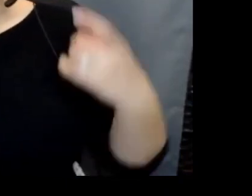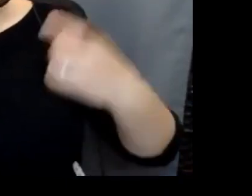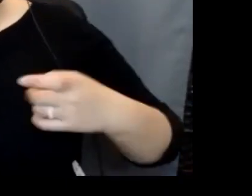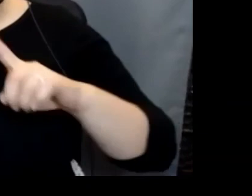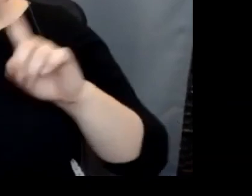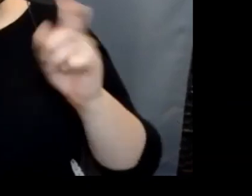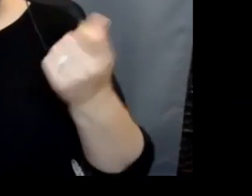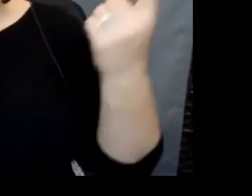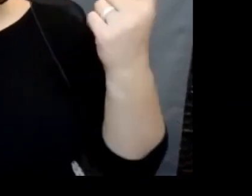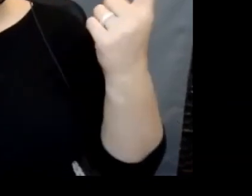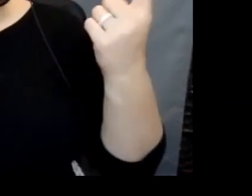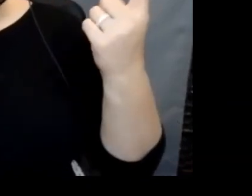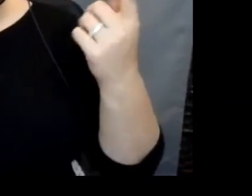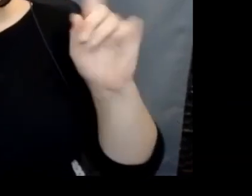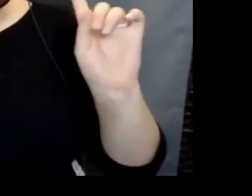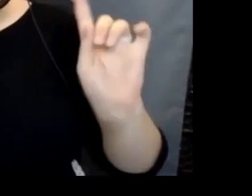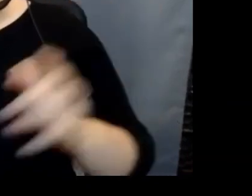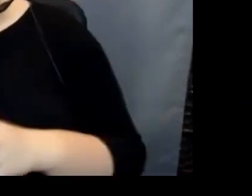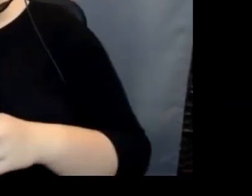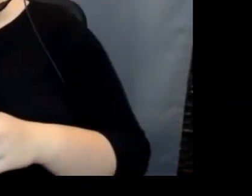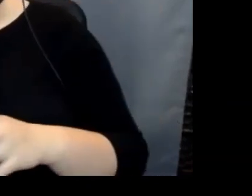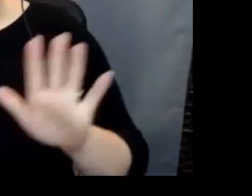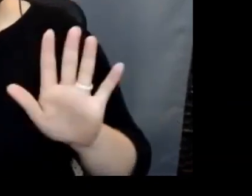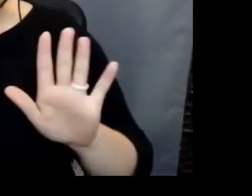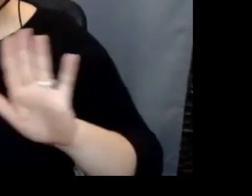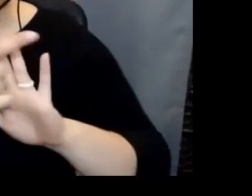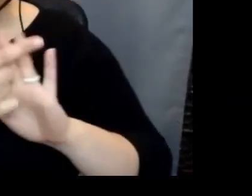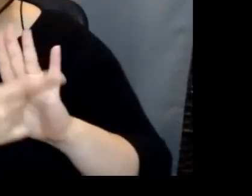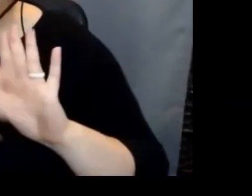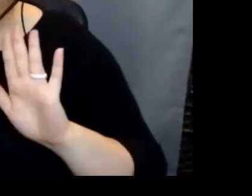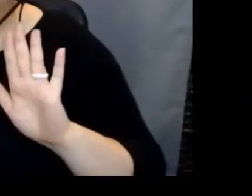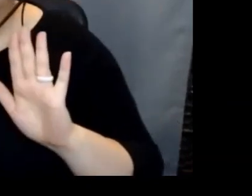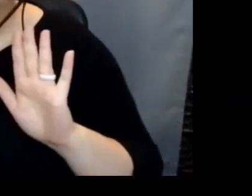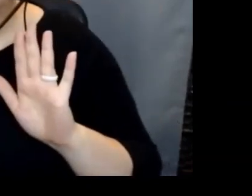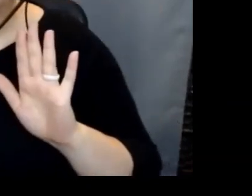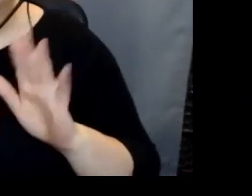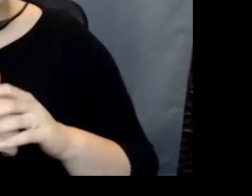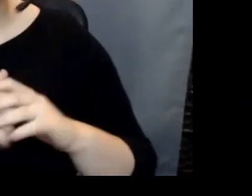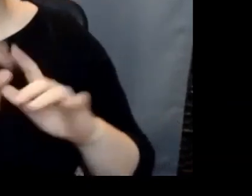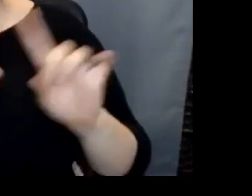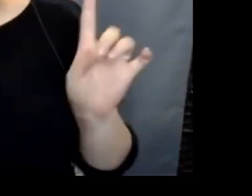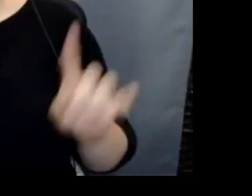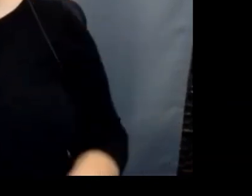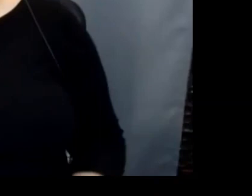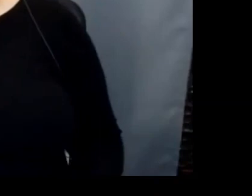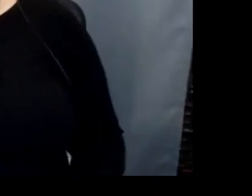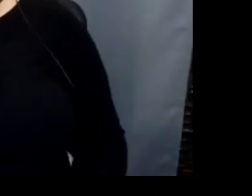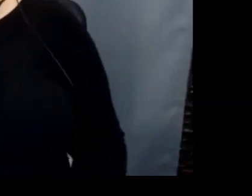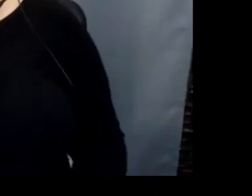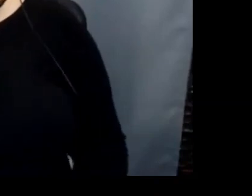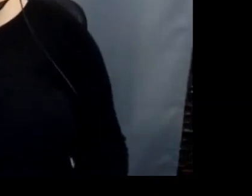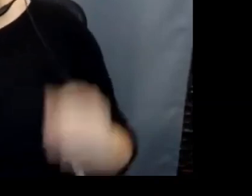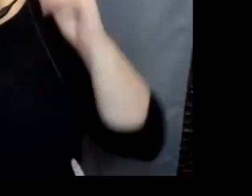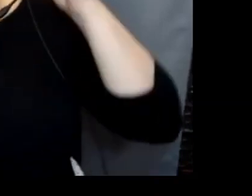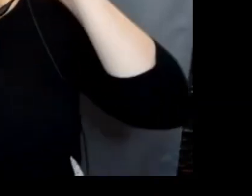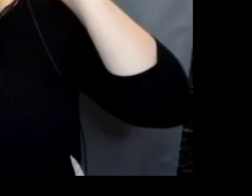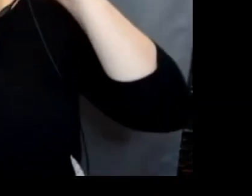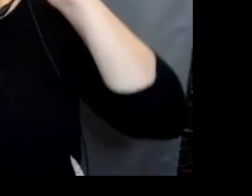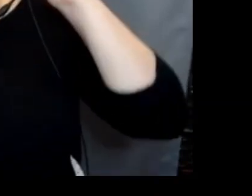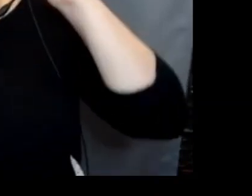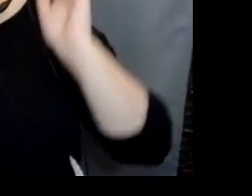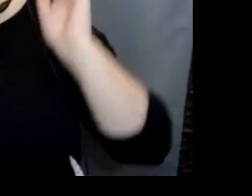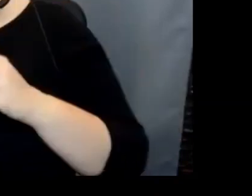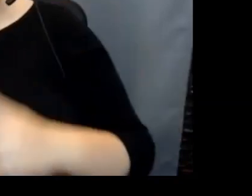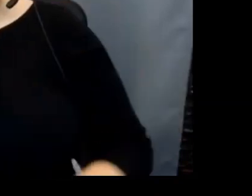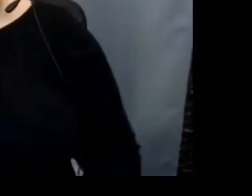anyone, obviously from legal sources, but yes, that is true. And actually, another